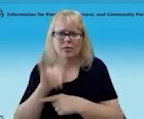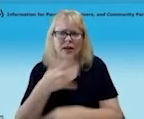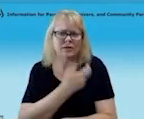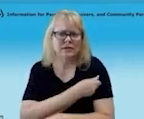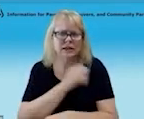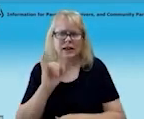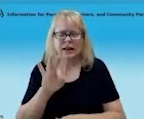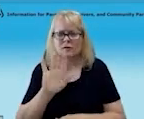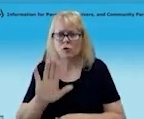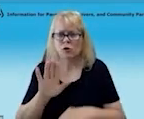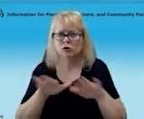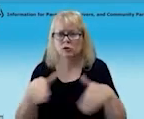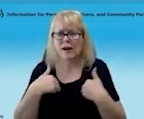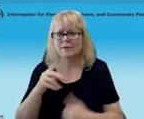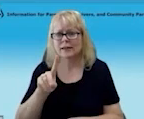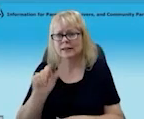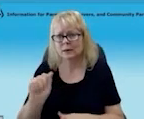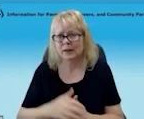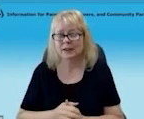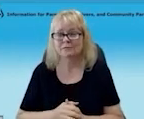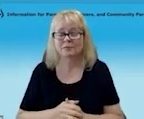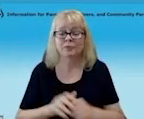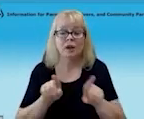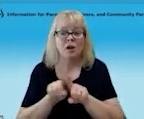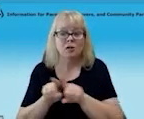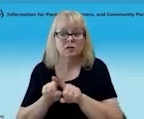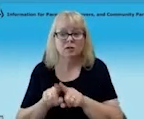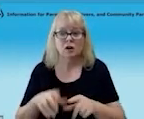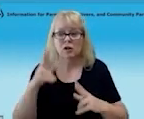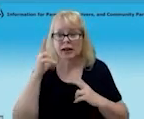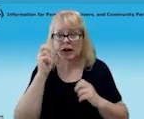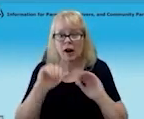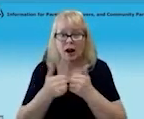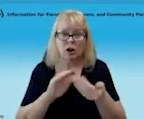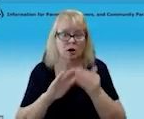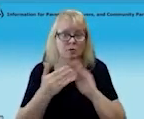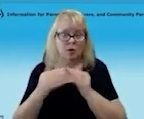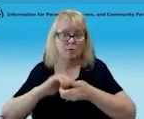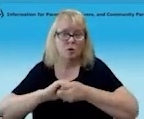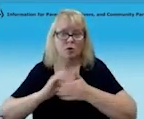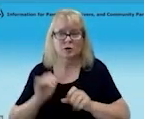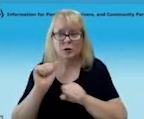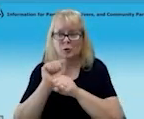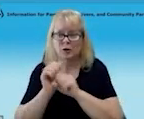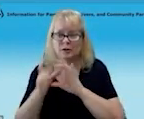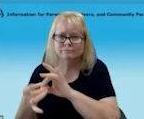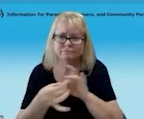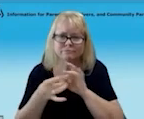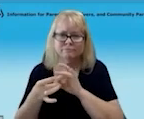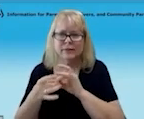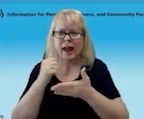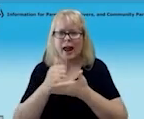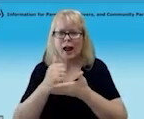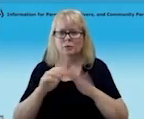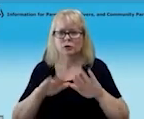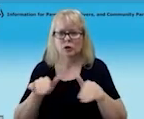youth. They will have recommendations on what to ask a health provider about COVID-19 vaccination if your child